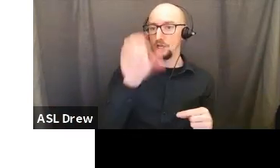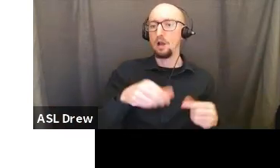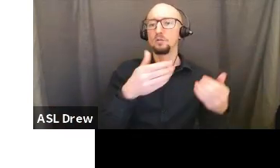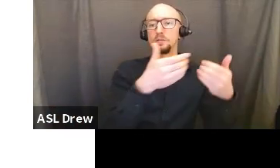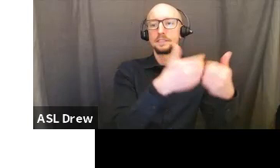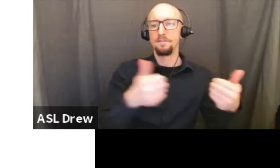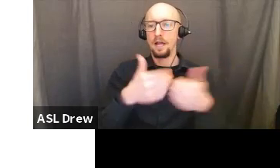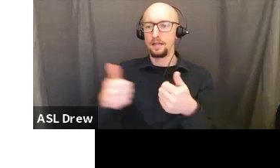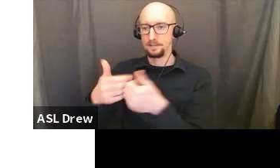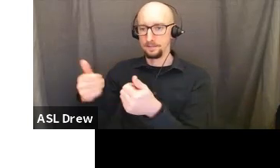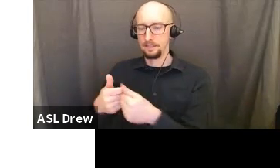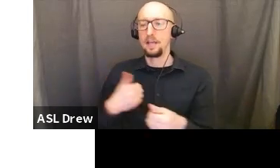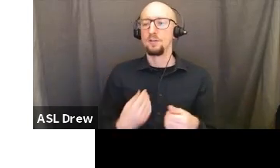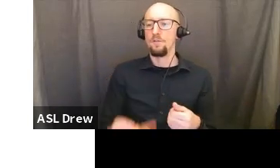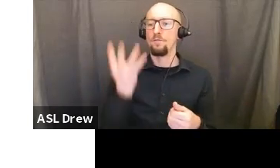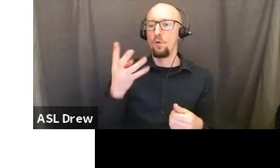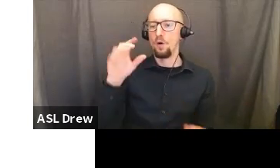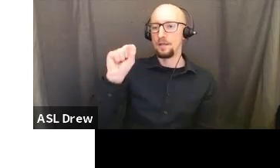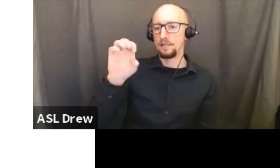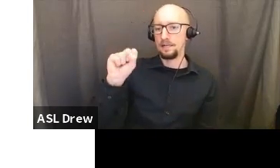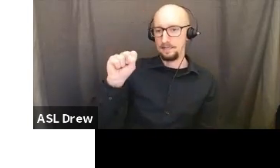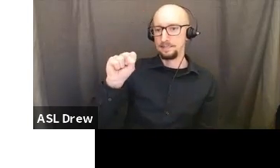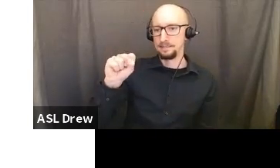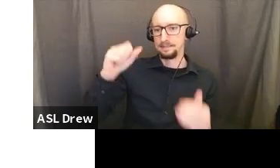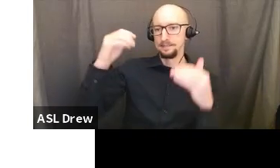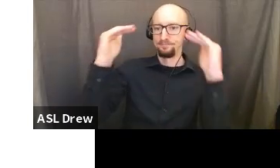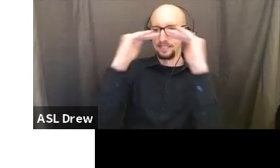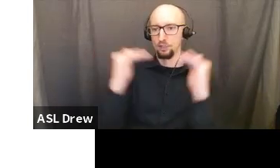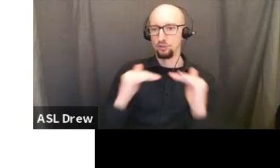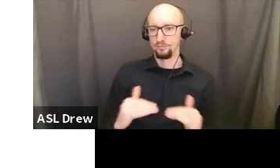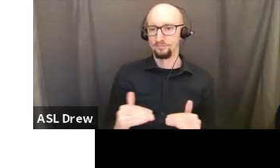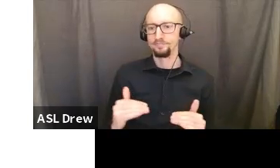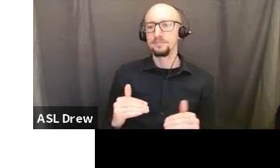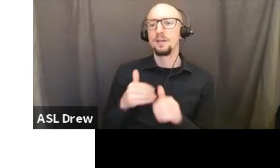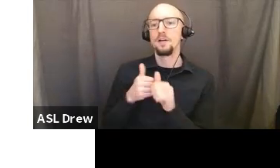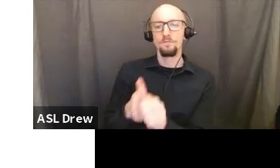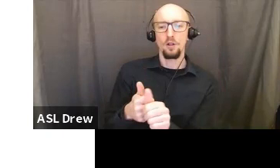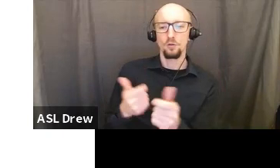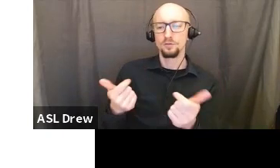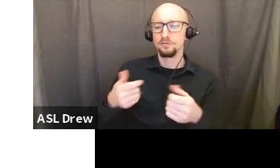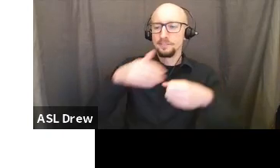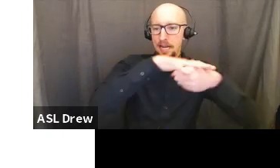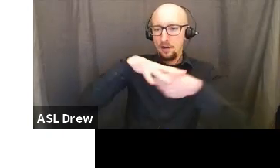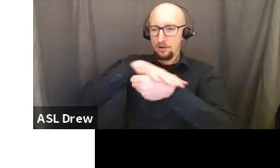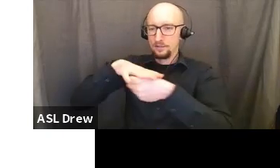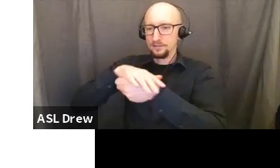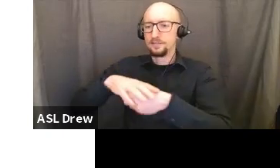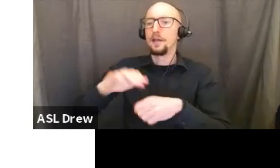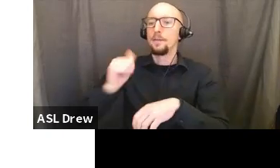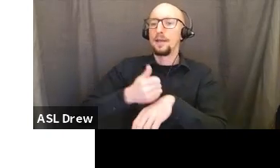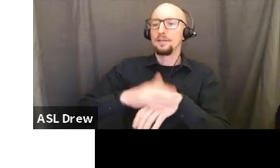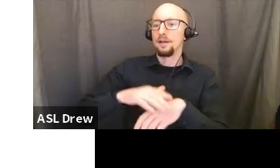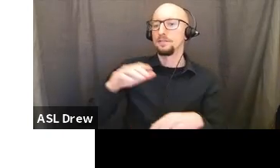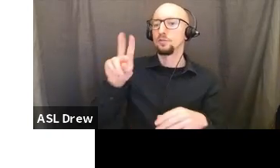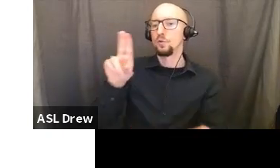into 4 socioeconomic tiers by census tract. And I'll show you a map